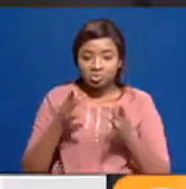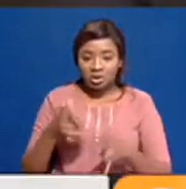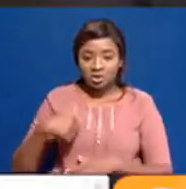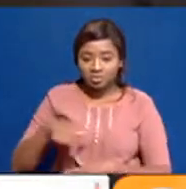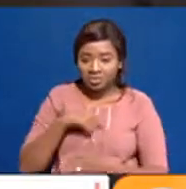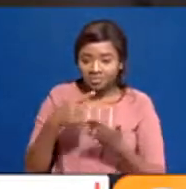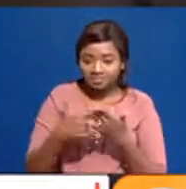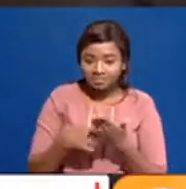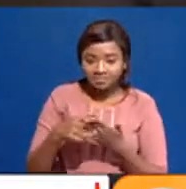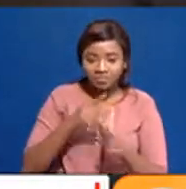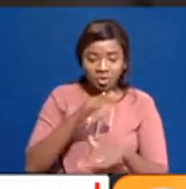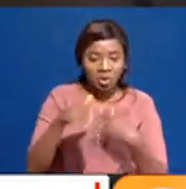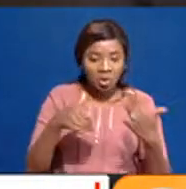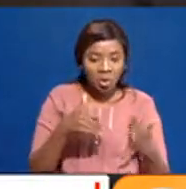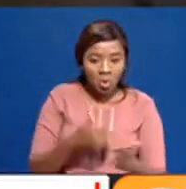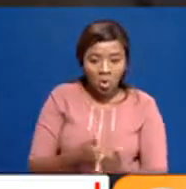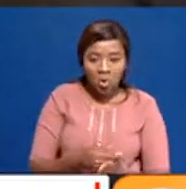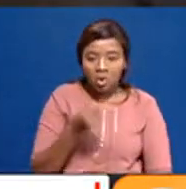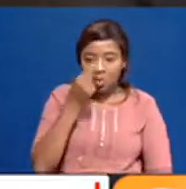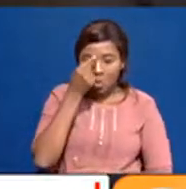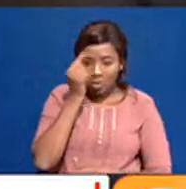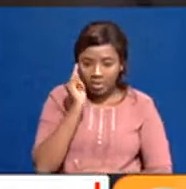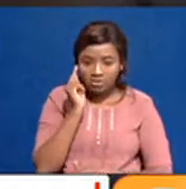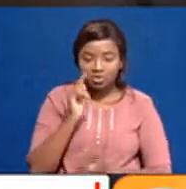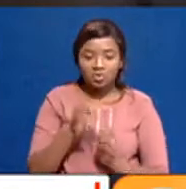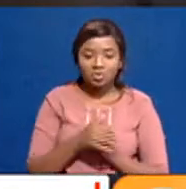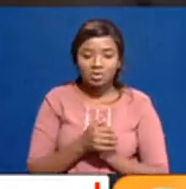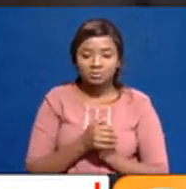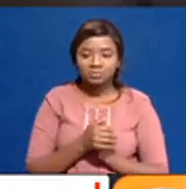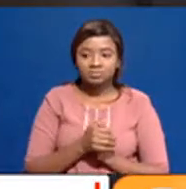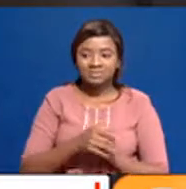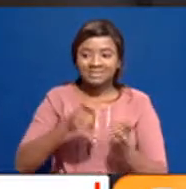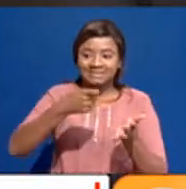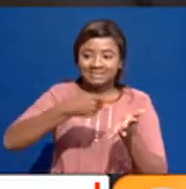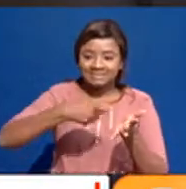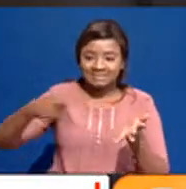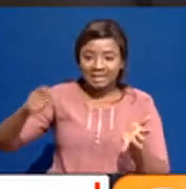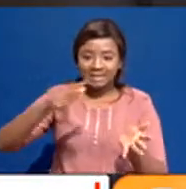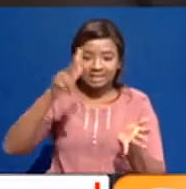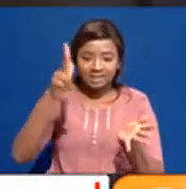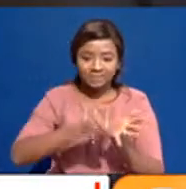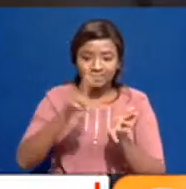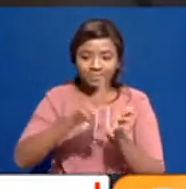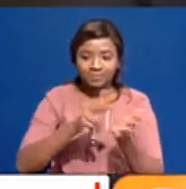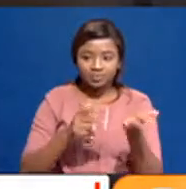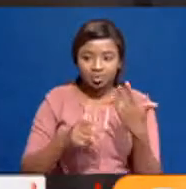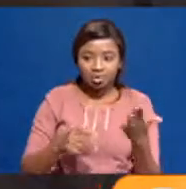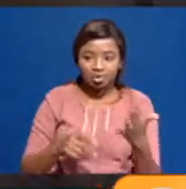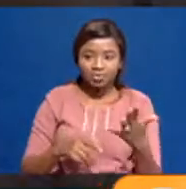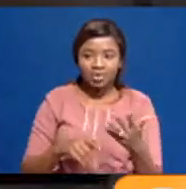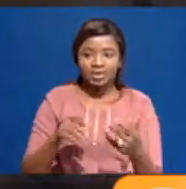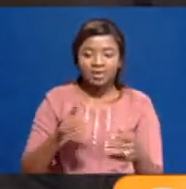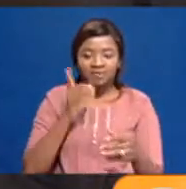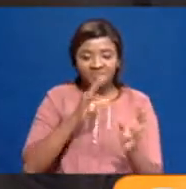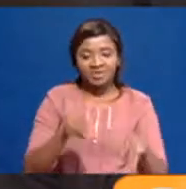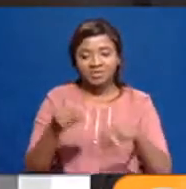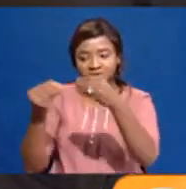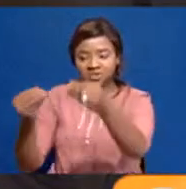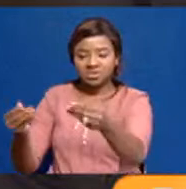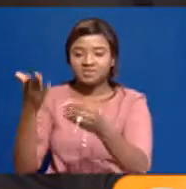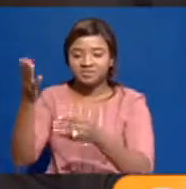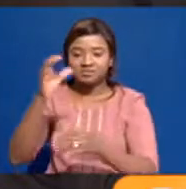all the original signed approved document, including the share and the custody of the National